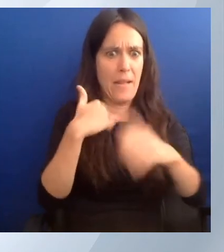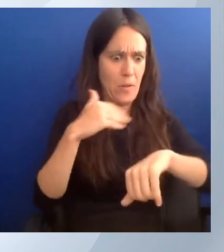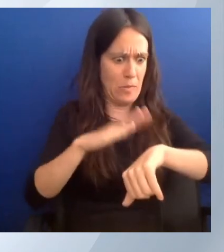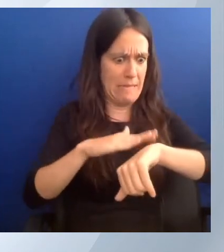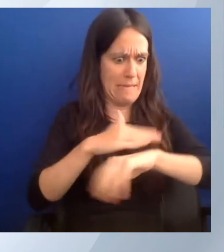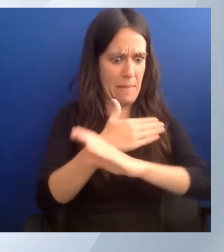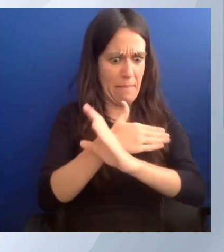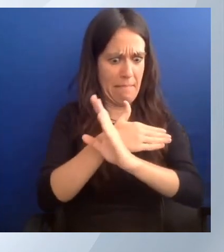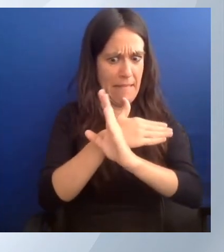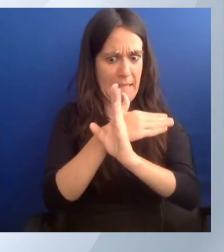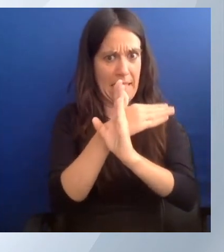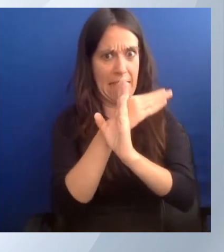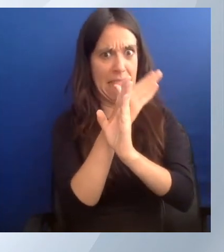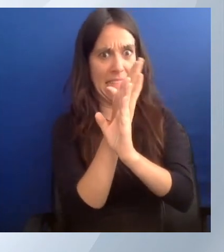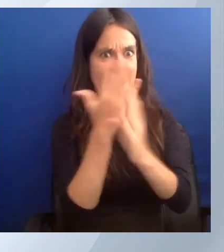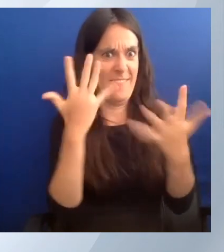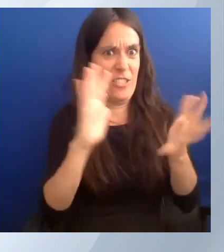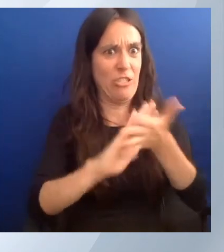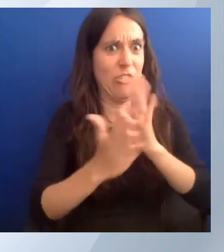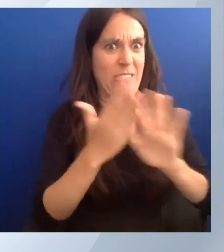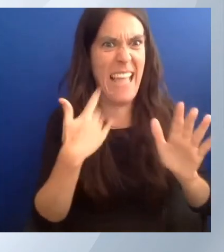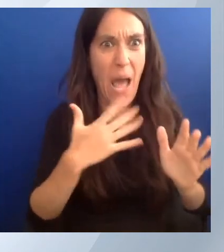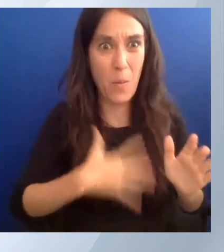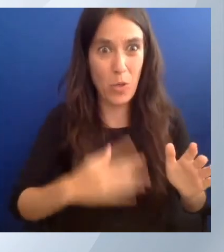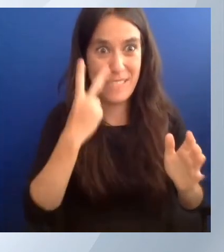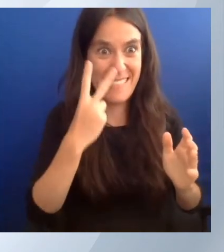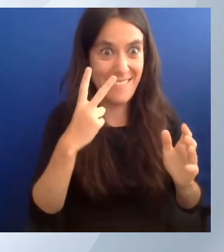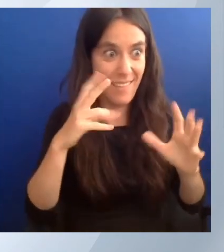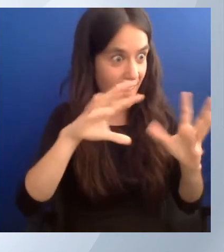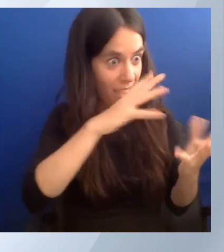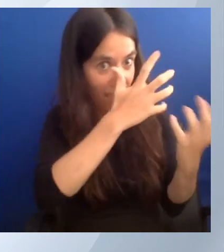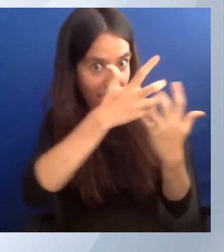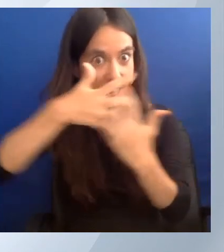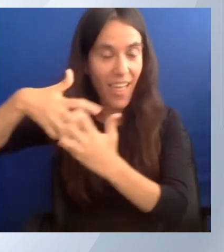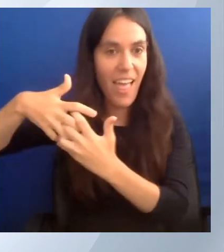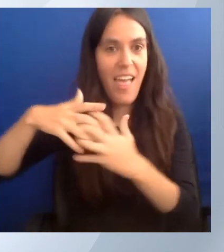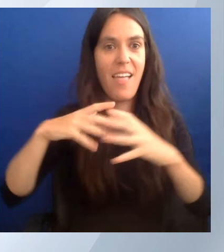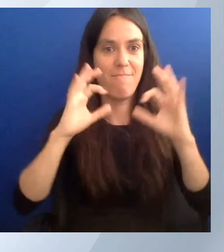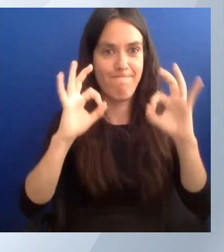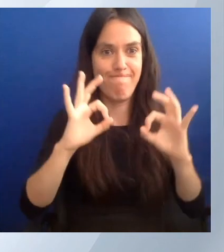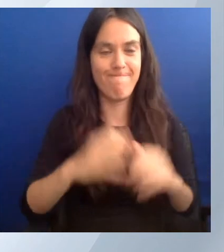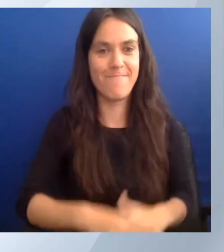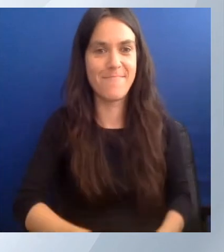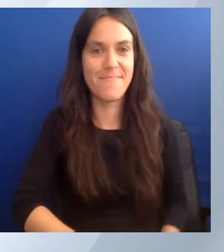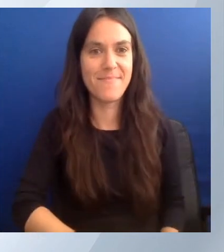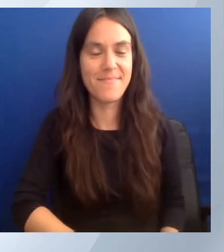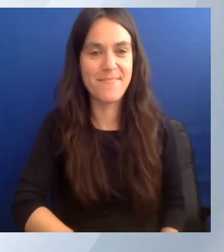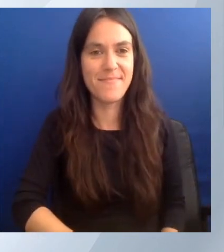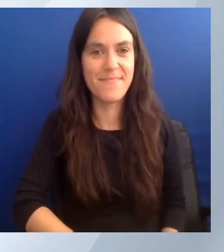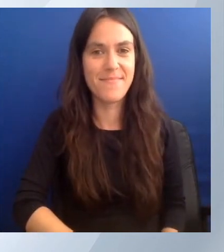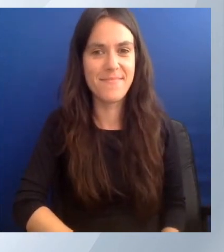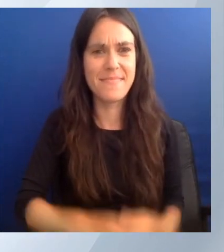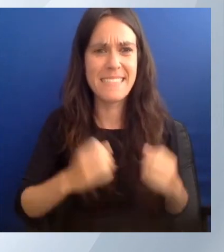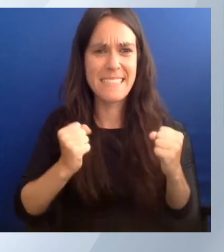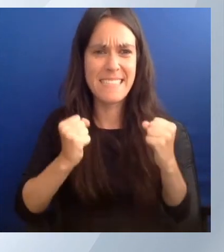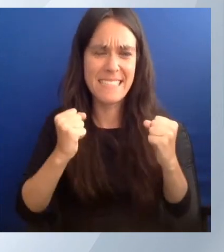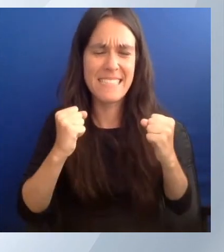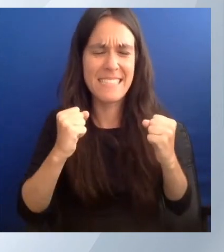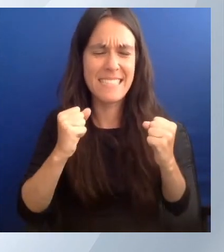goes, because I really do want to see that this works. Come on, Azure, you can do this.